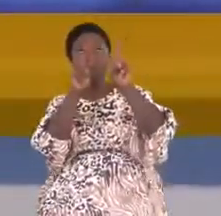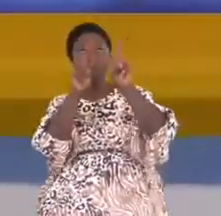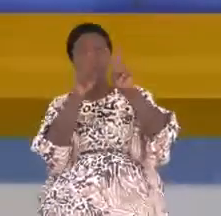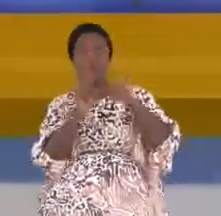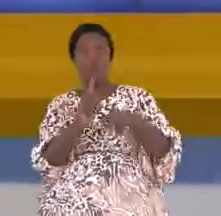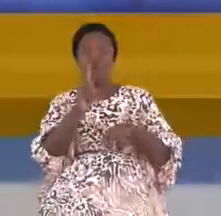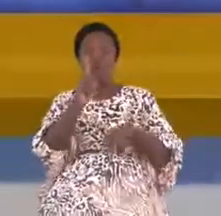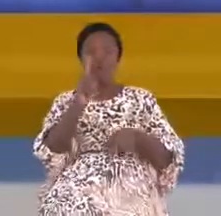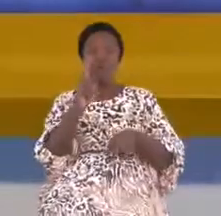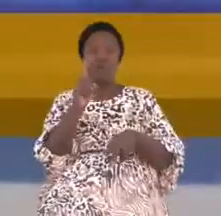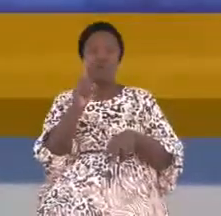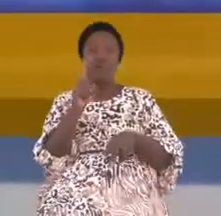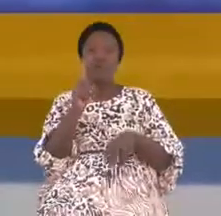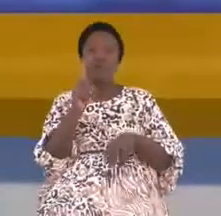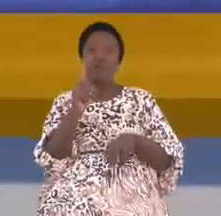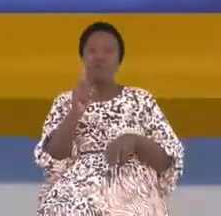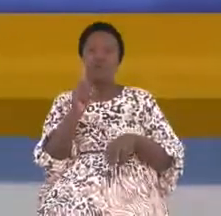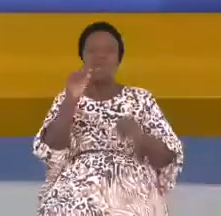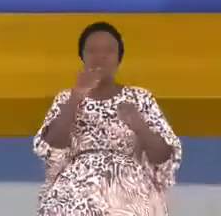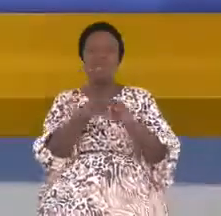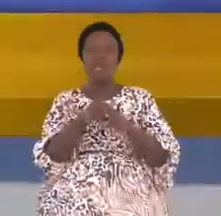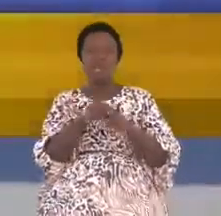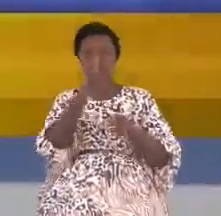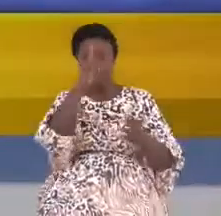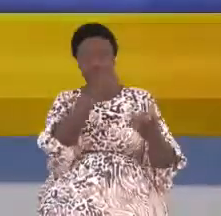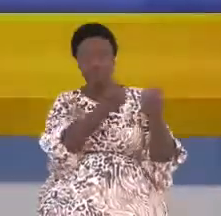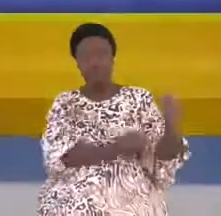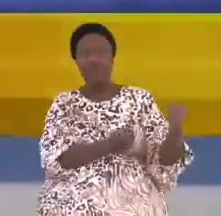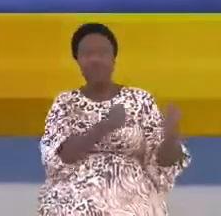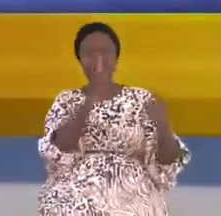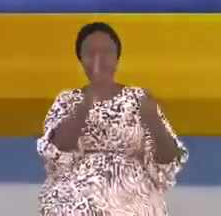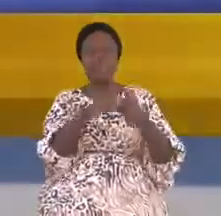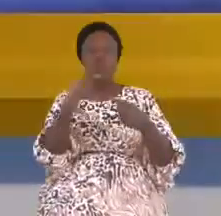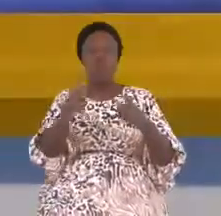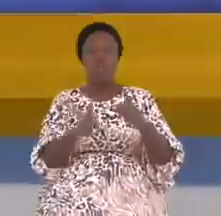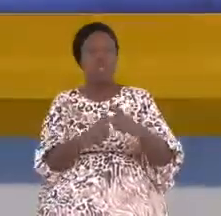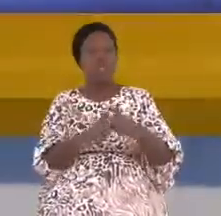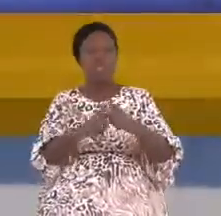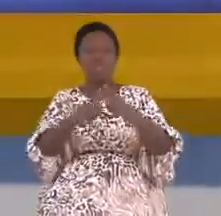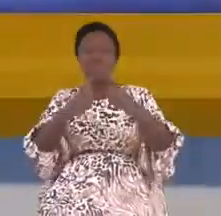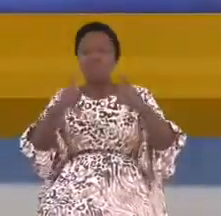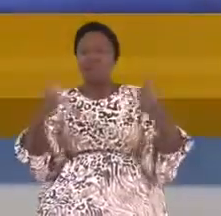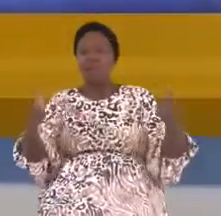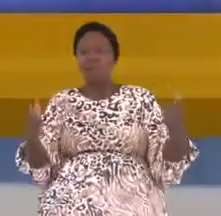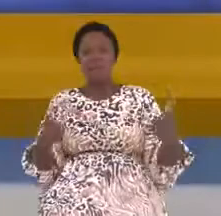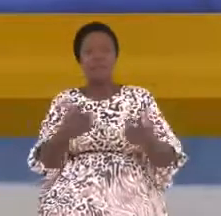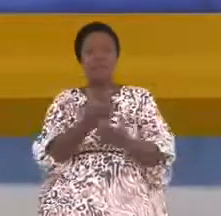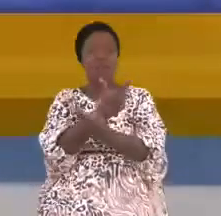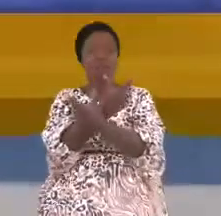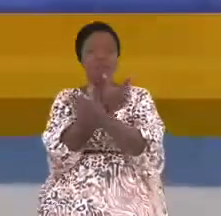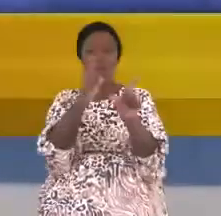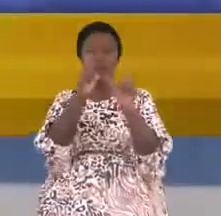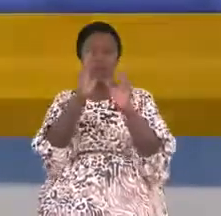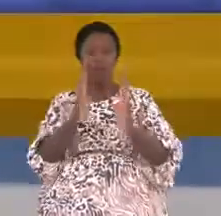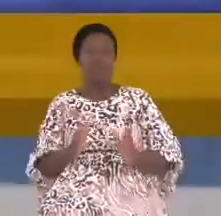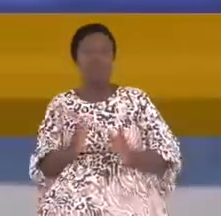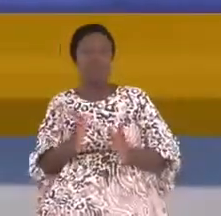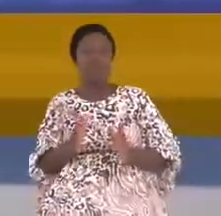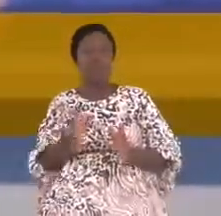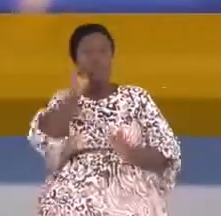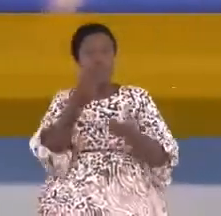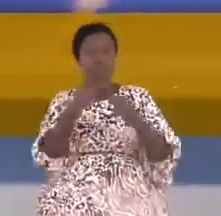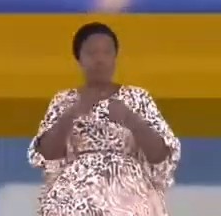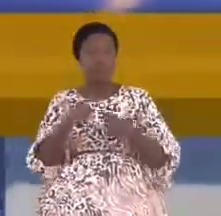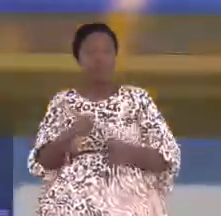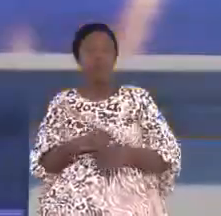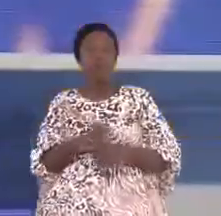faith to the great liberator it comes to light bridge it comes to set you